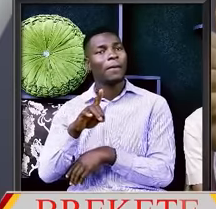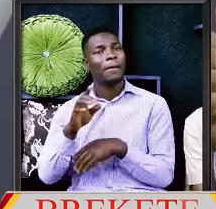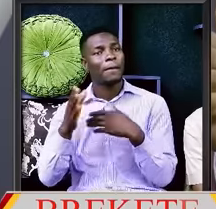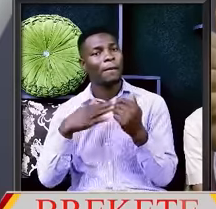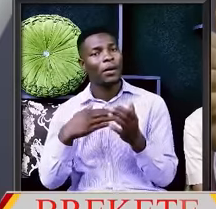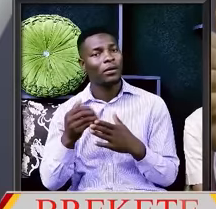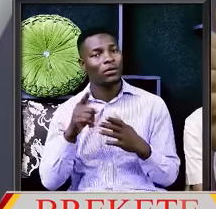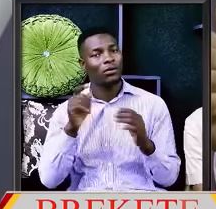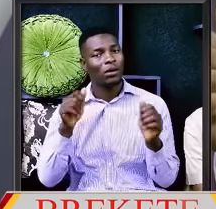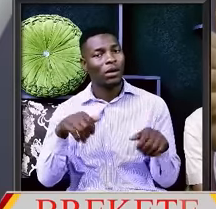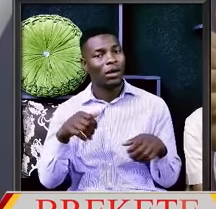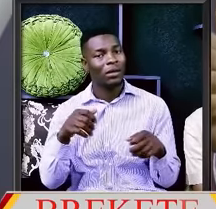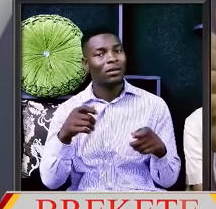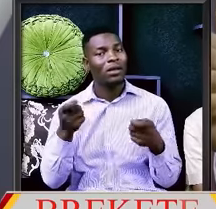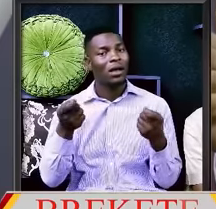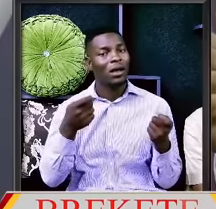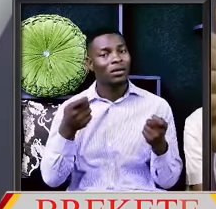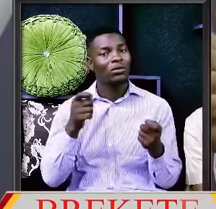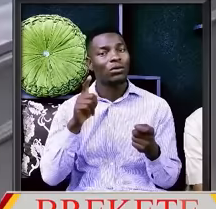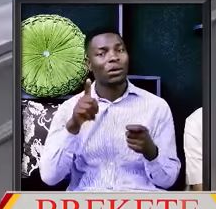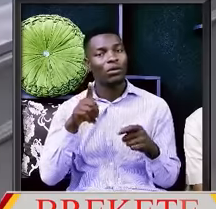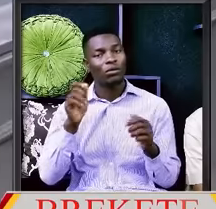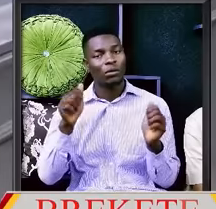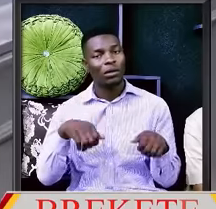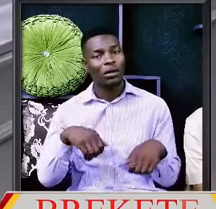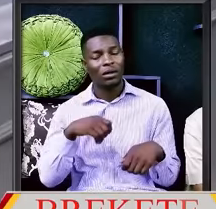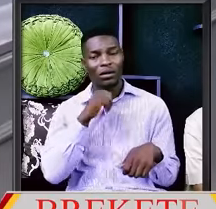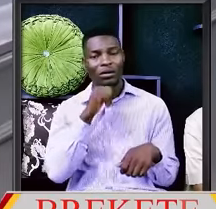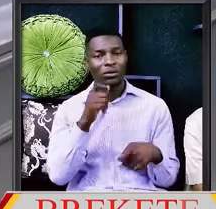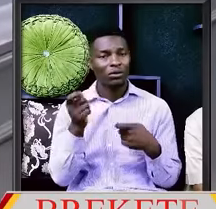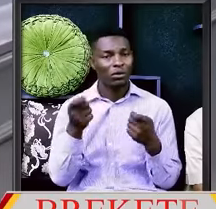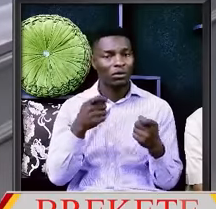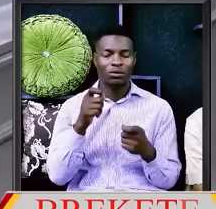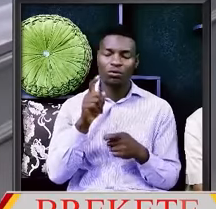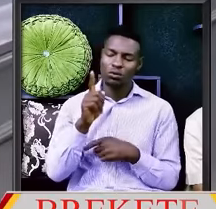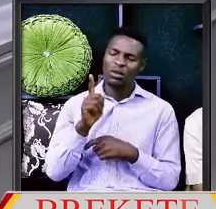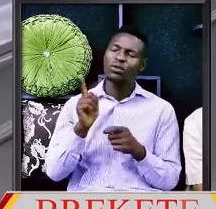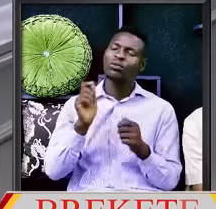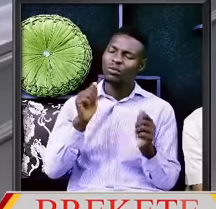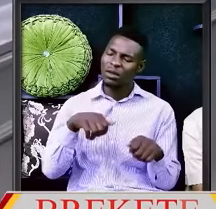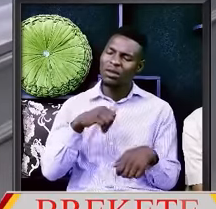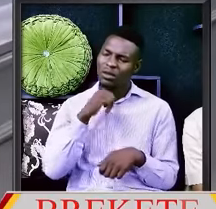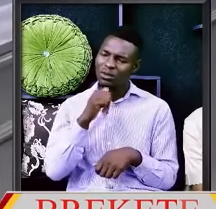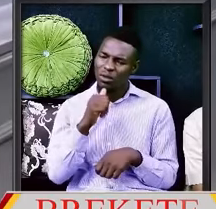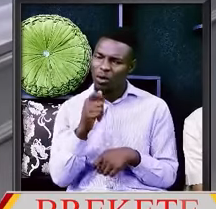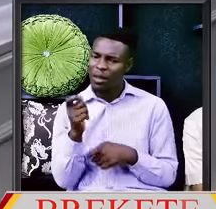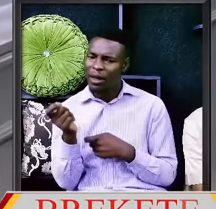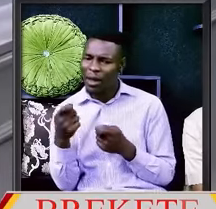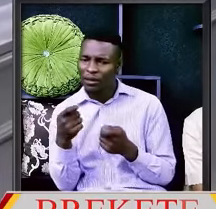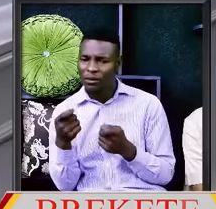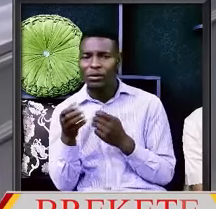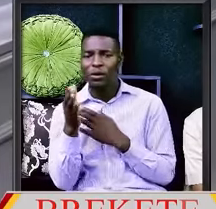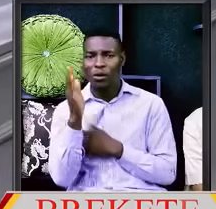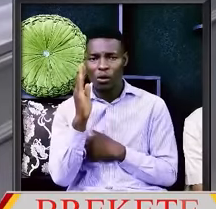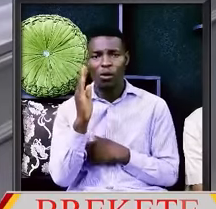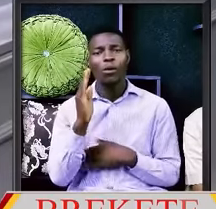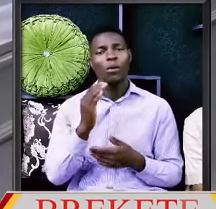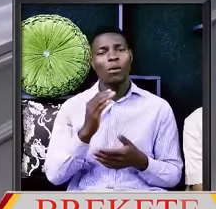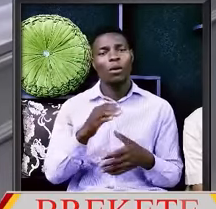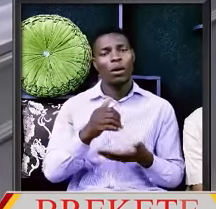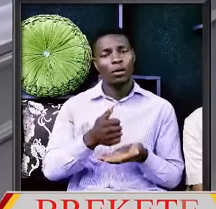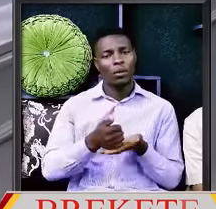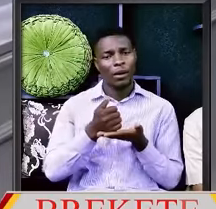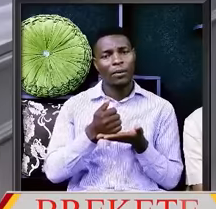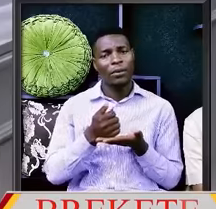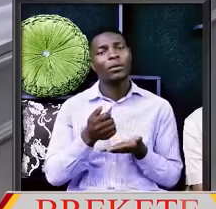the one you go feel handle. The one where you're not going to feel handle, God will take the responsibility. Thank you, sir. Thank